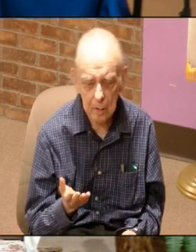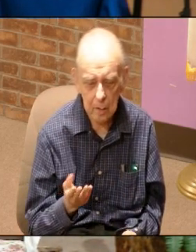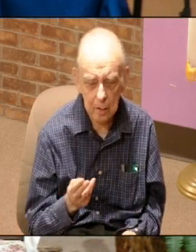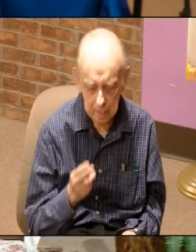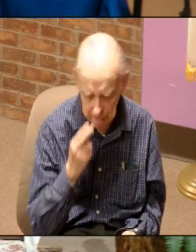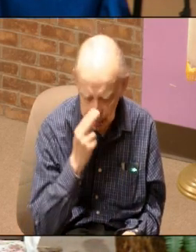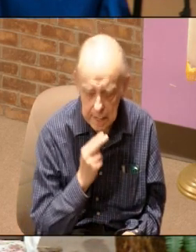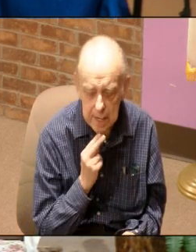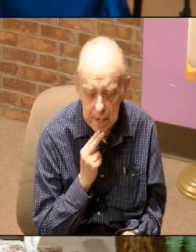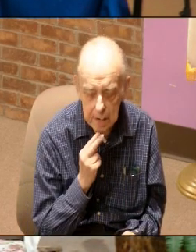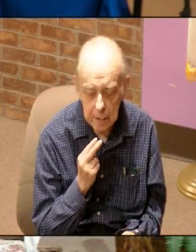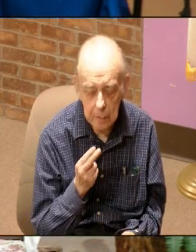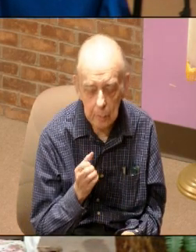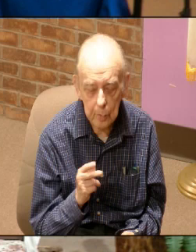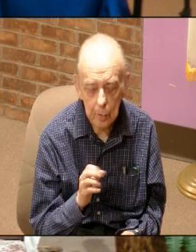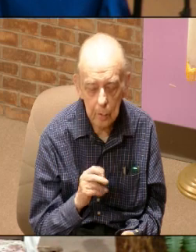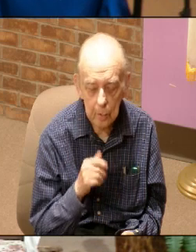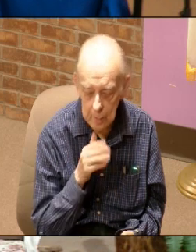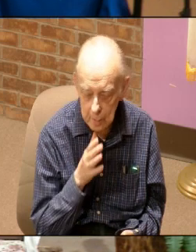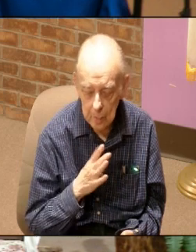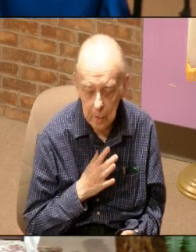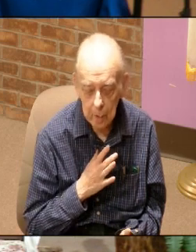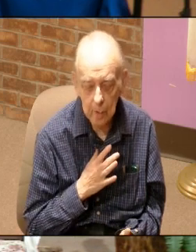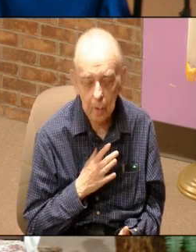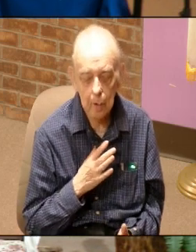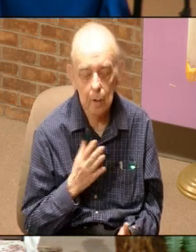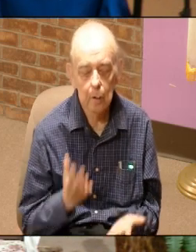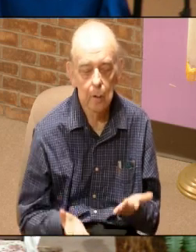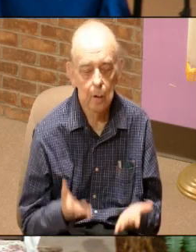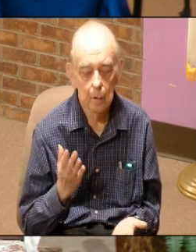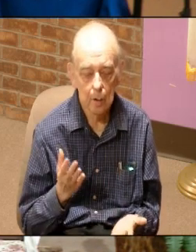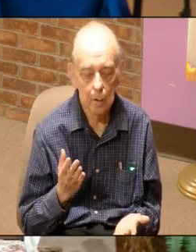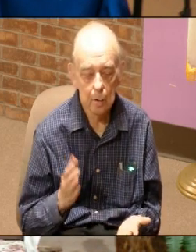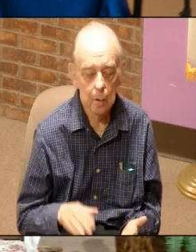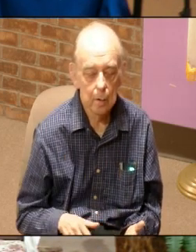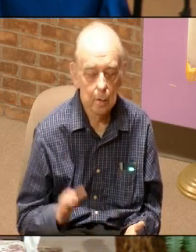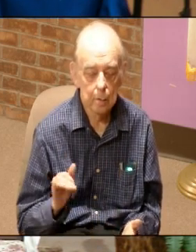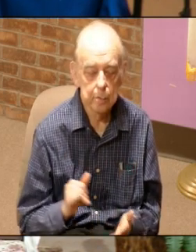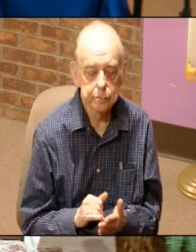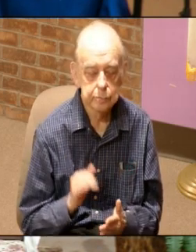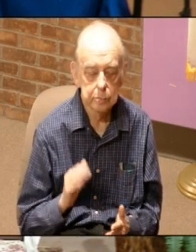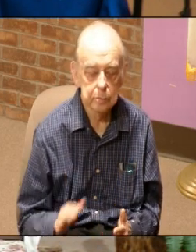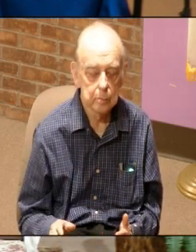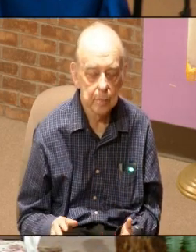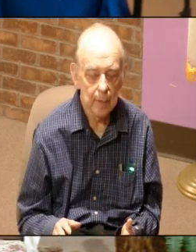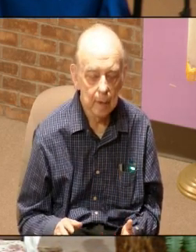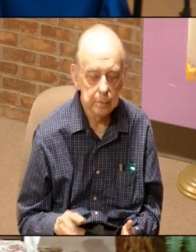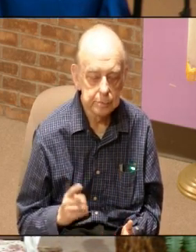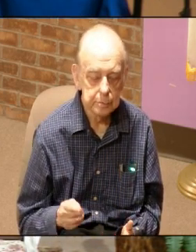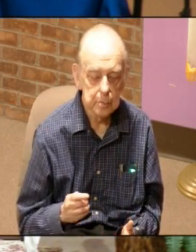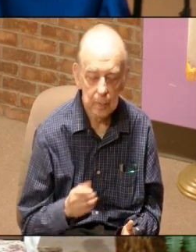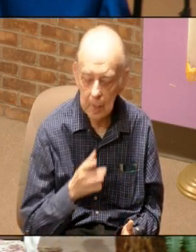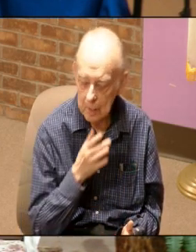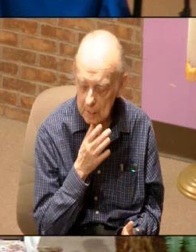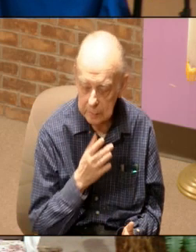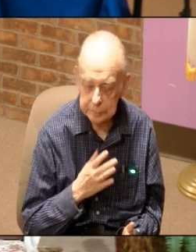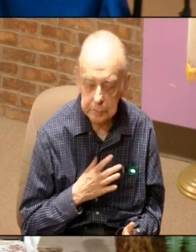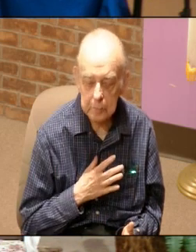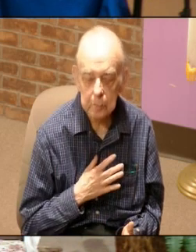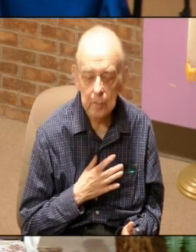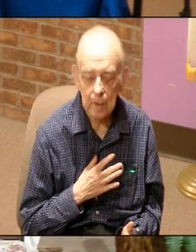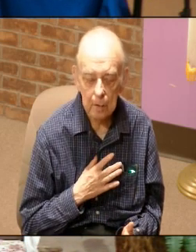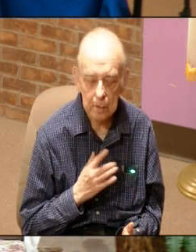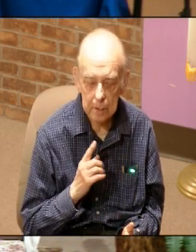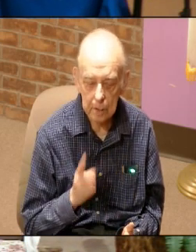Hebrew woman who might be able to raise that child and I think she would be